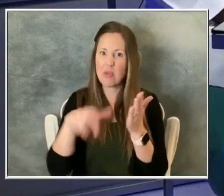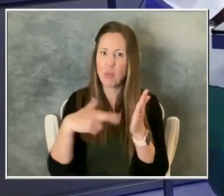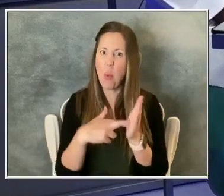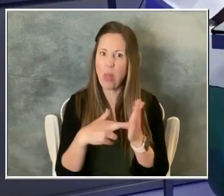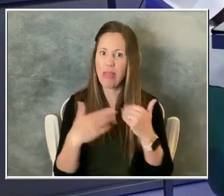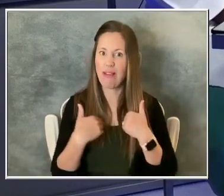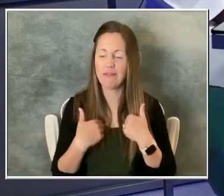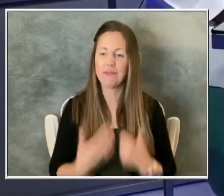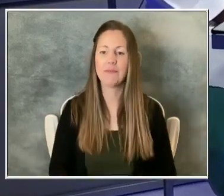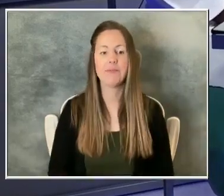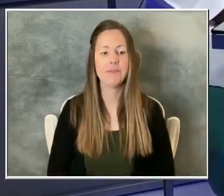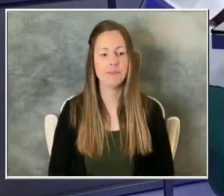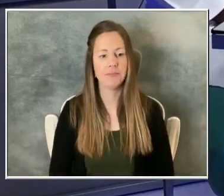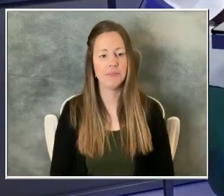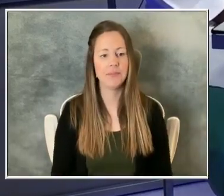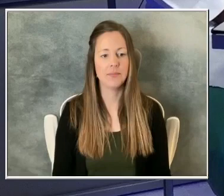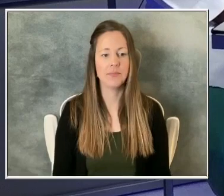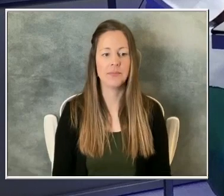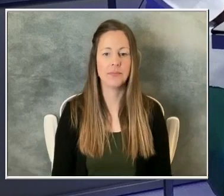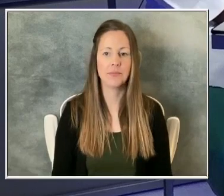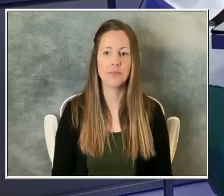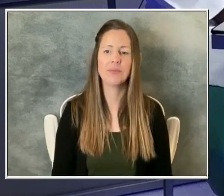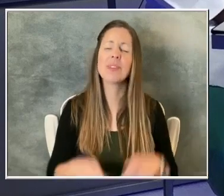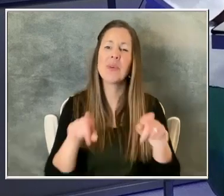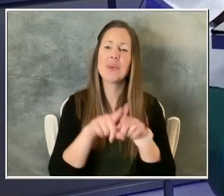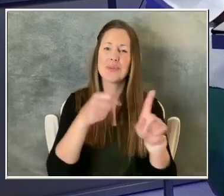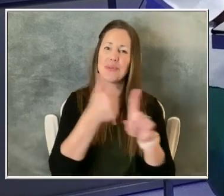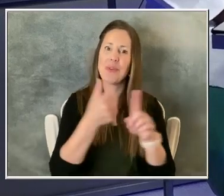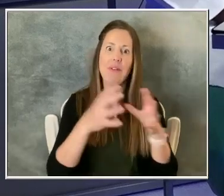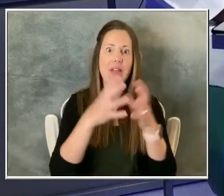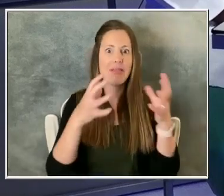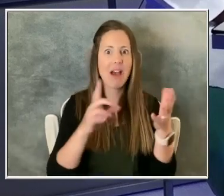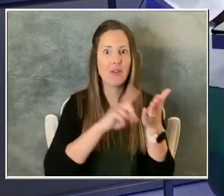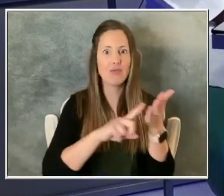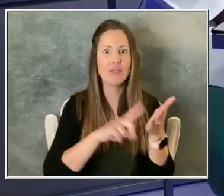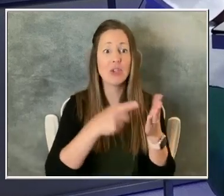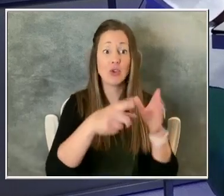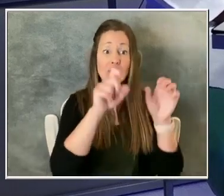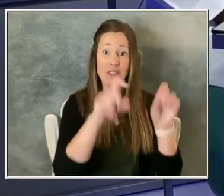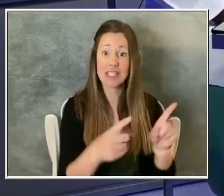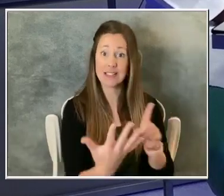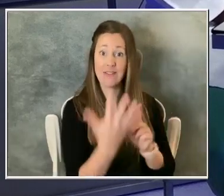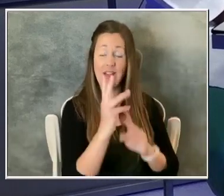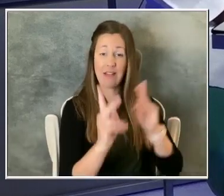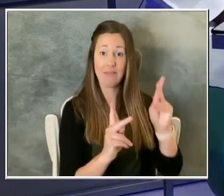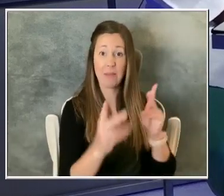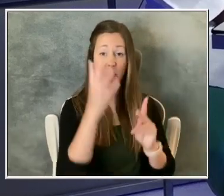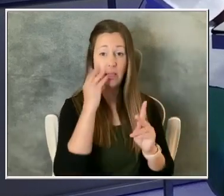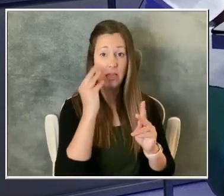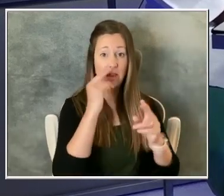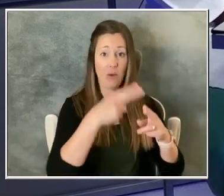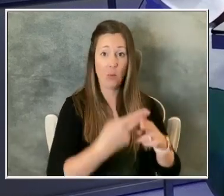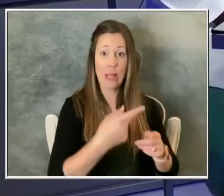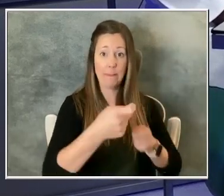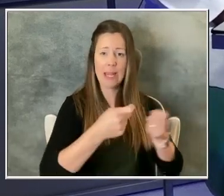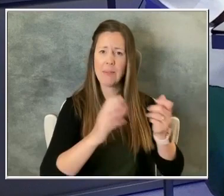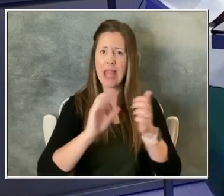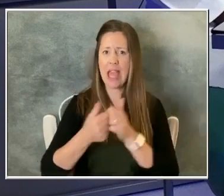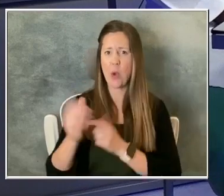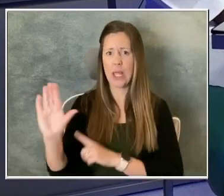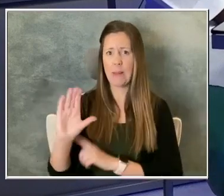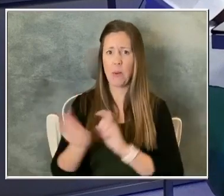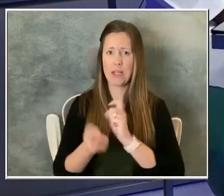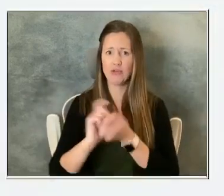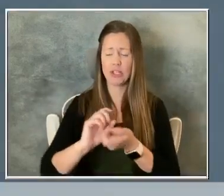you've also done a lot of research on your own. You've tested 5 patients who are going through weight management. How do these chemokines change? Yeah, so